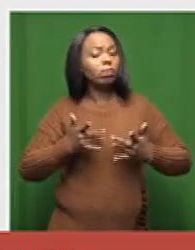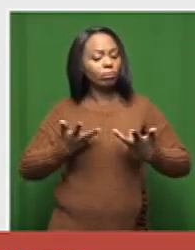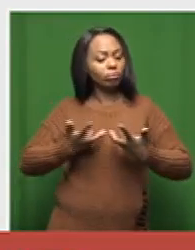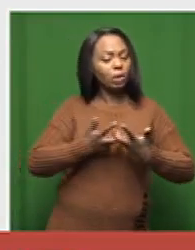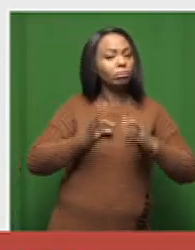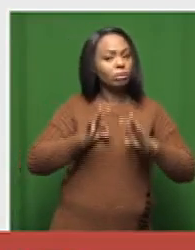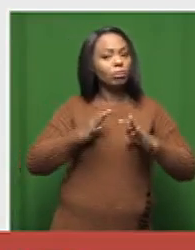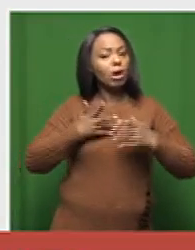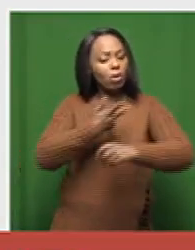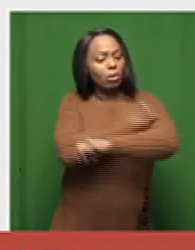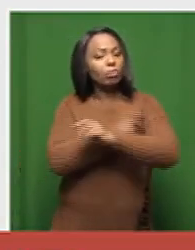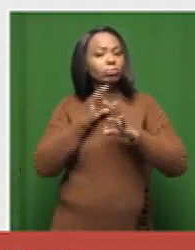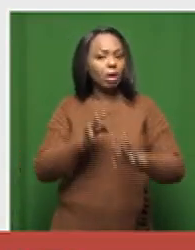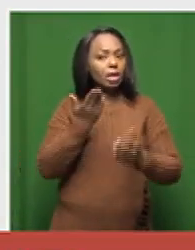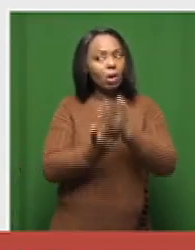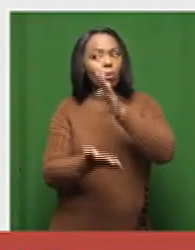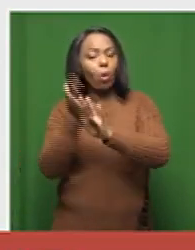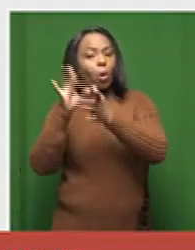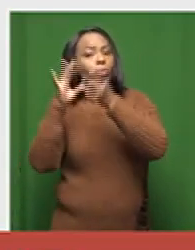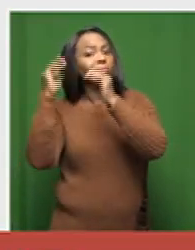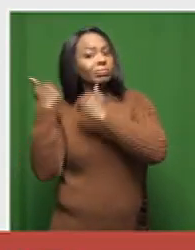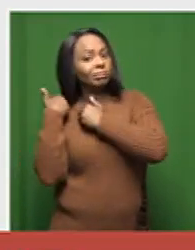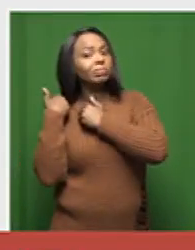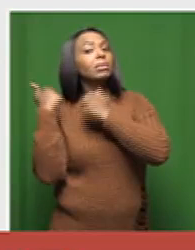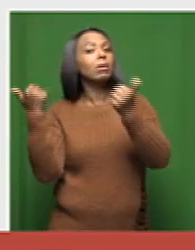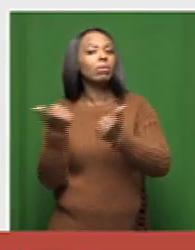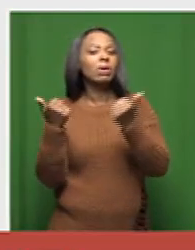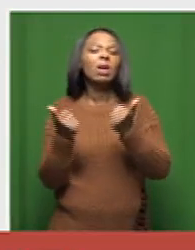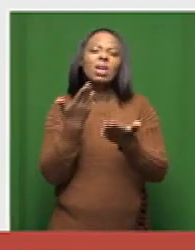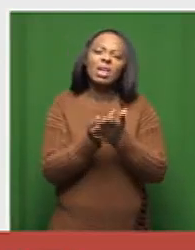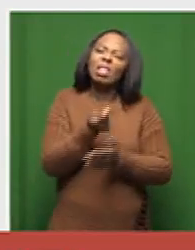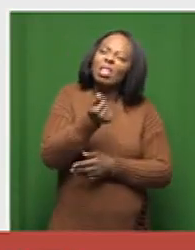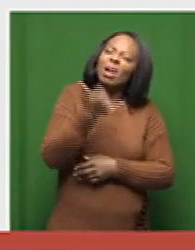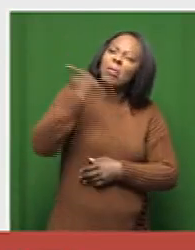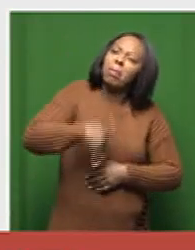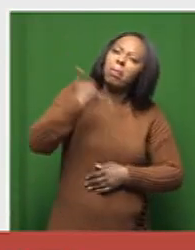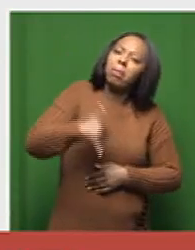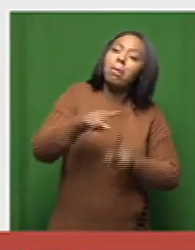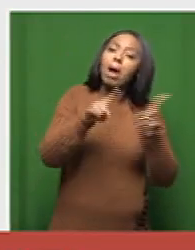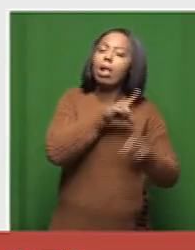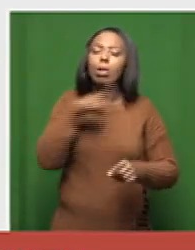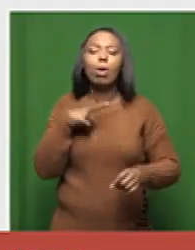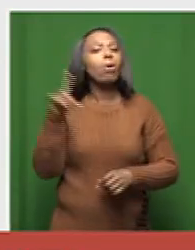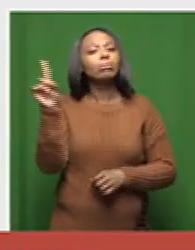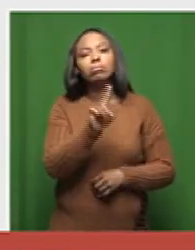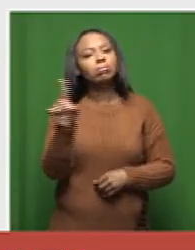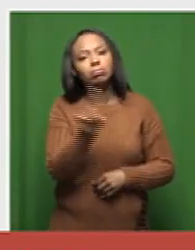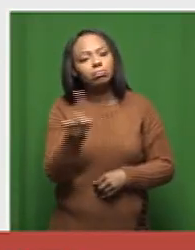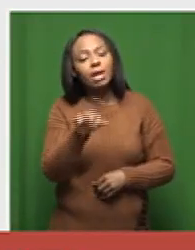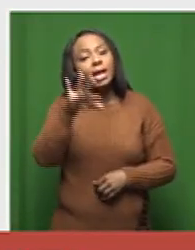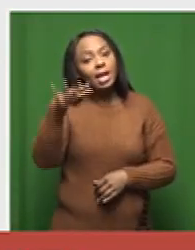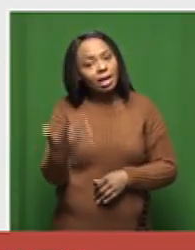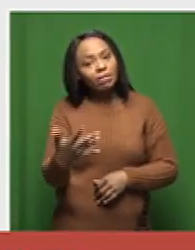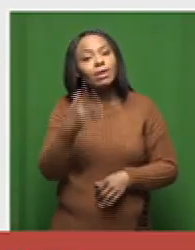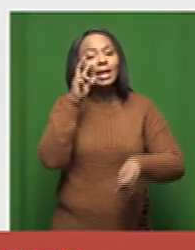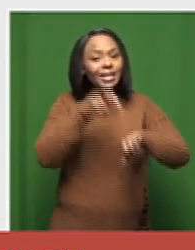to continue and go home. There may be some minor pain, etc., but that doesn't last very long. If there's a second dose